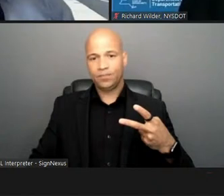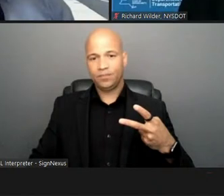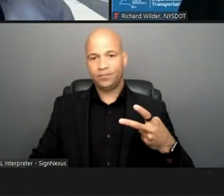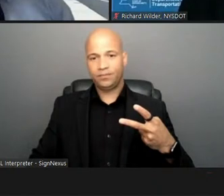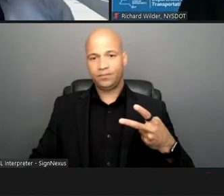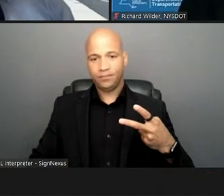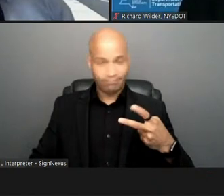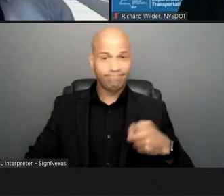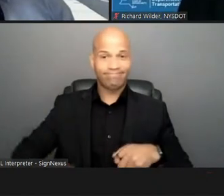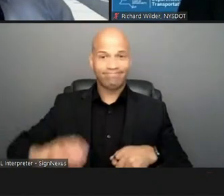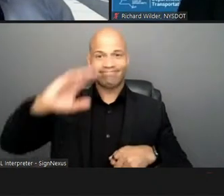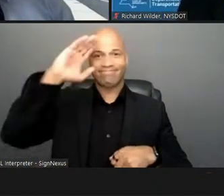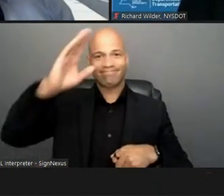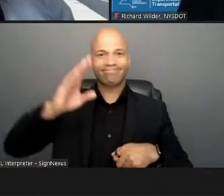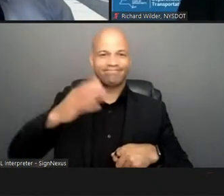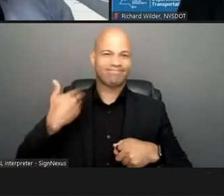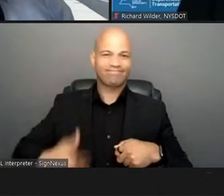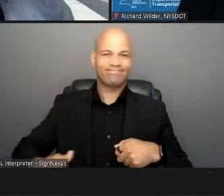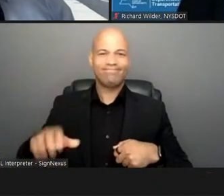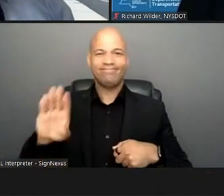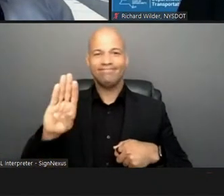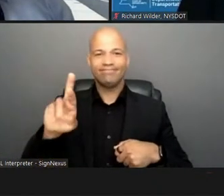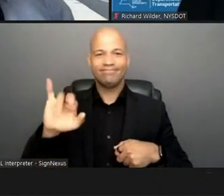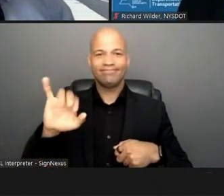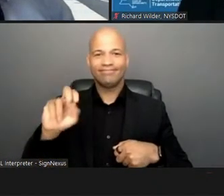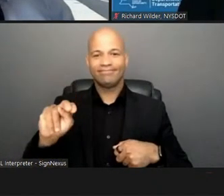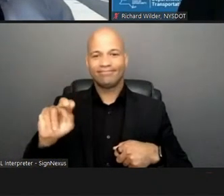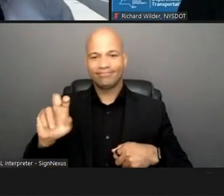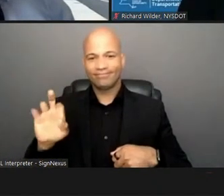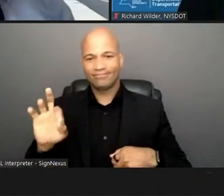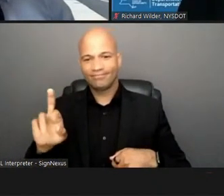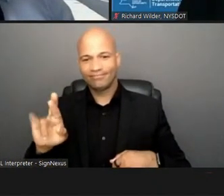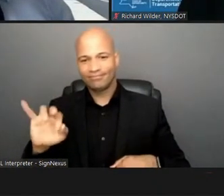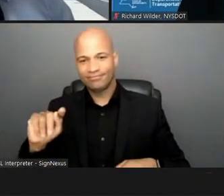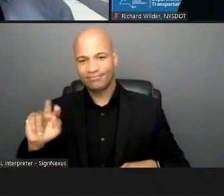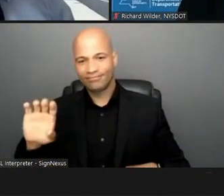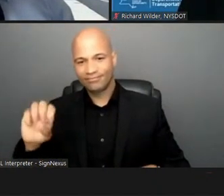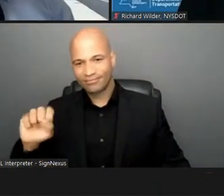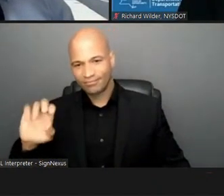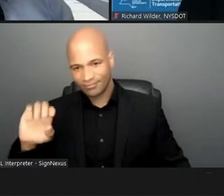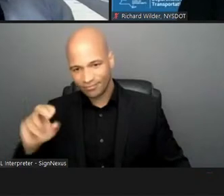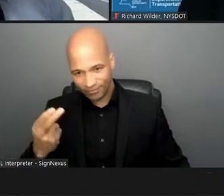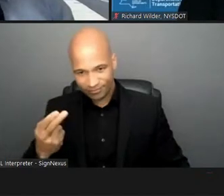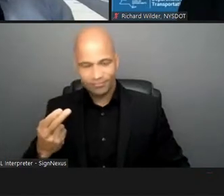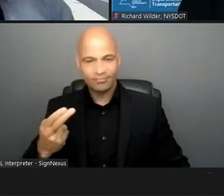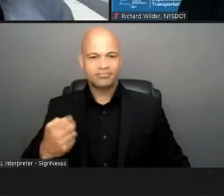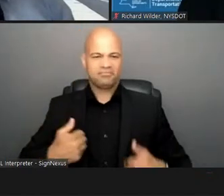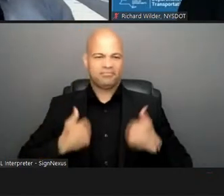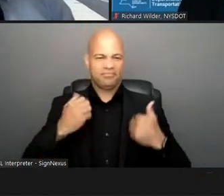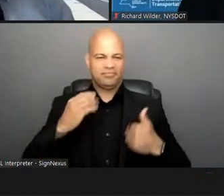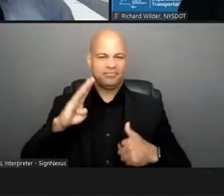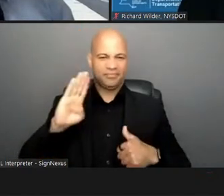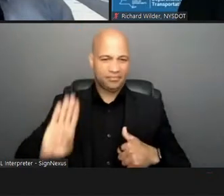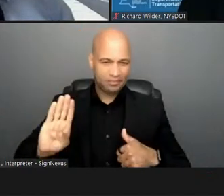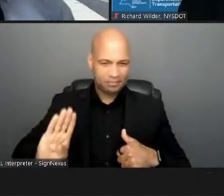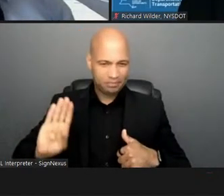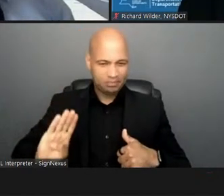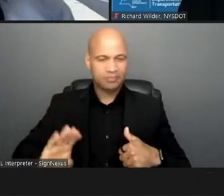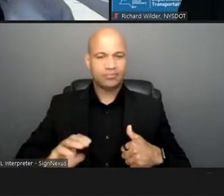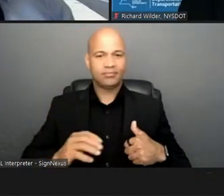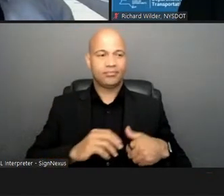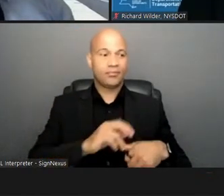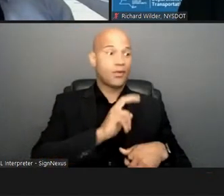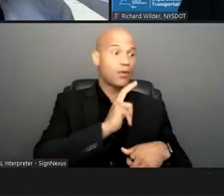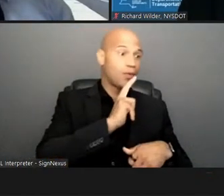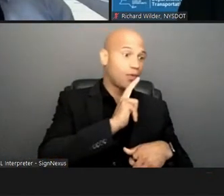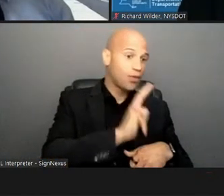hi my name is Brian Fritch I'm a resident of Brooklyn uh and the father of a three-year-old and 11 month old who does